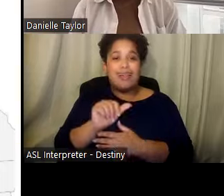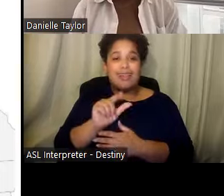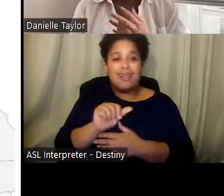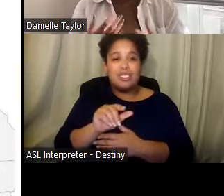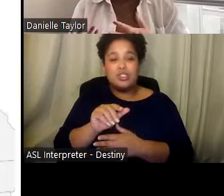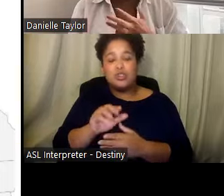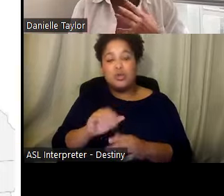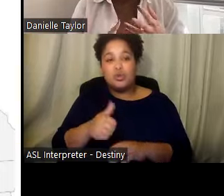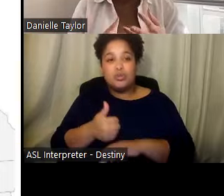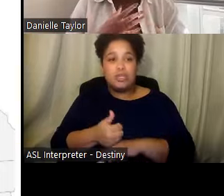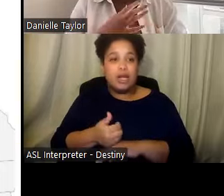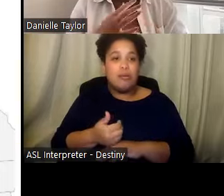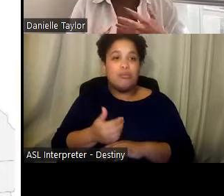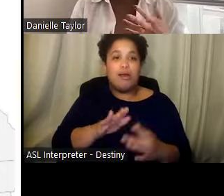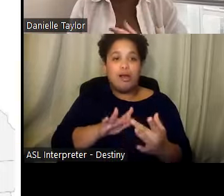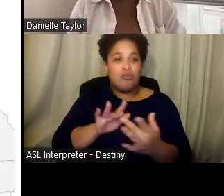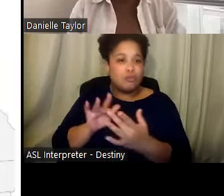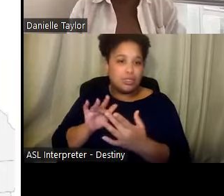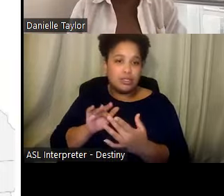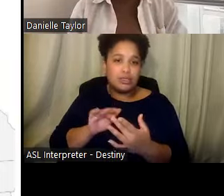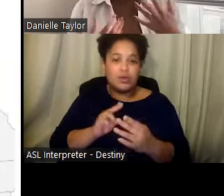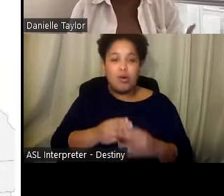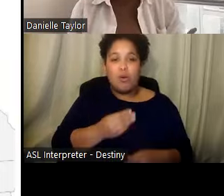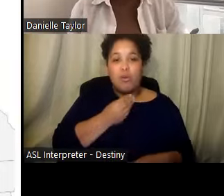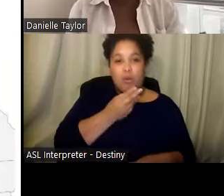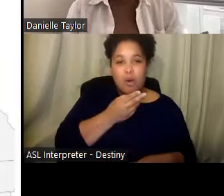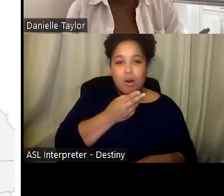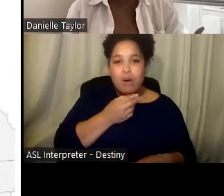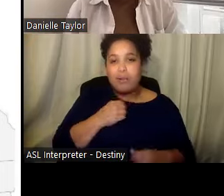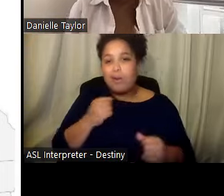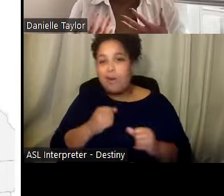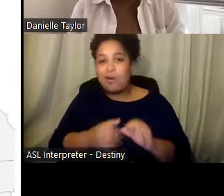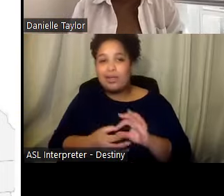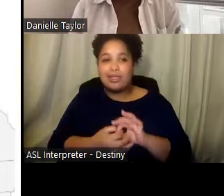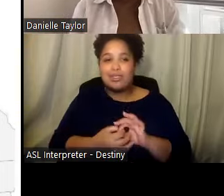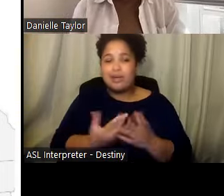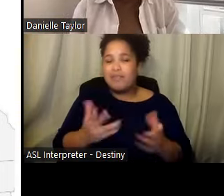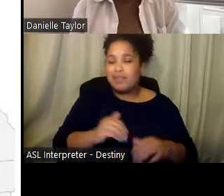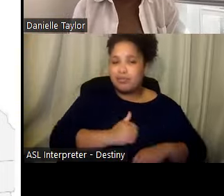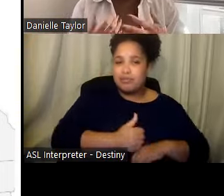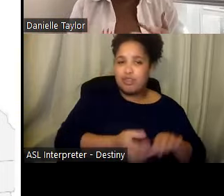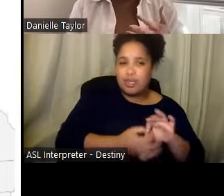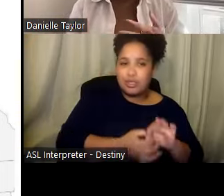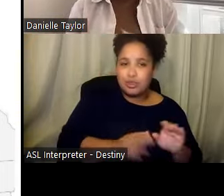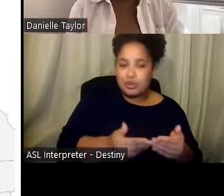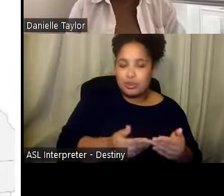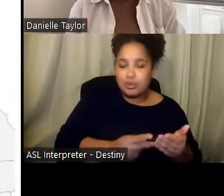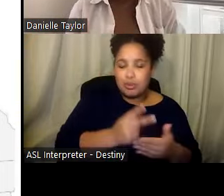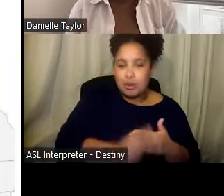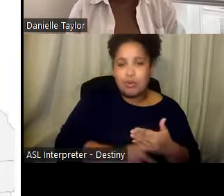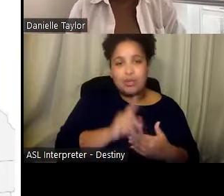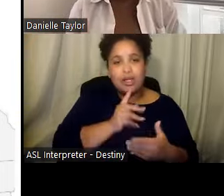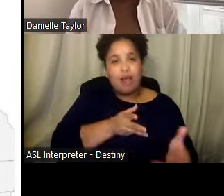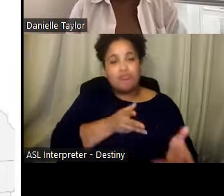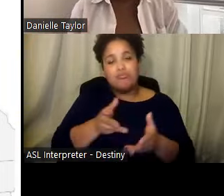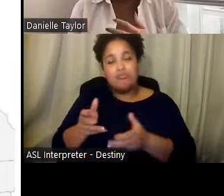to Warm and Cold Connections. So they are working through some of maybe their existing relationships that they have to introduce the program, really speaking with individuals